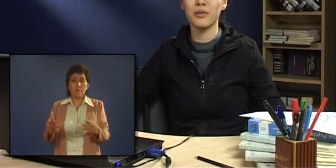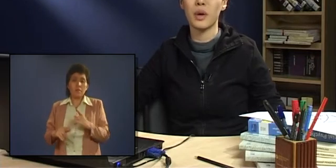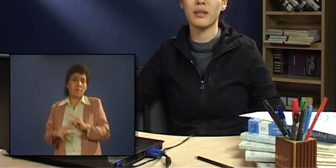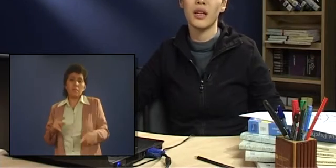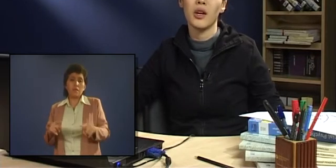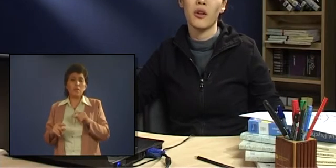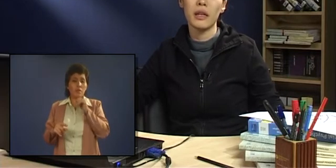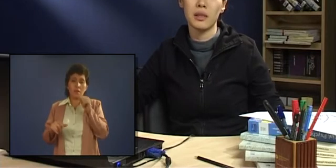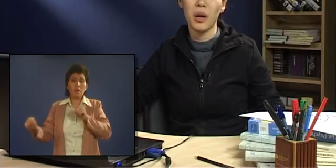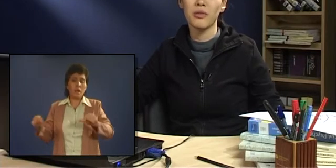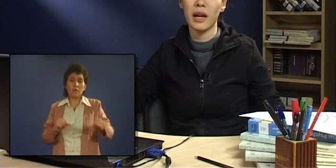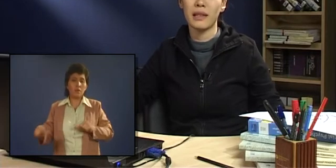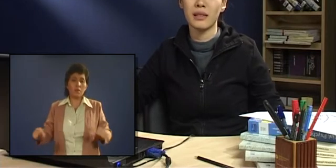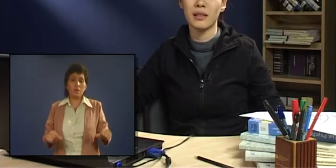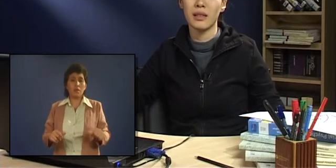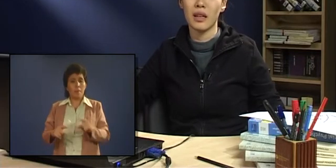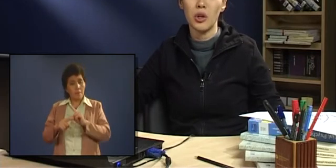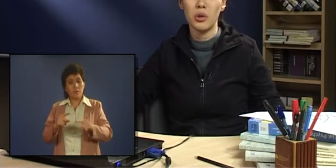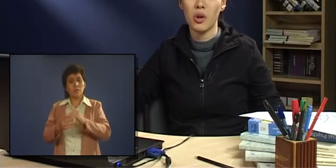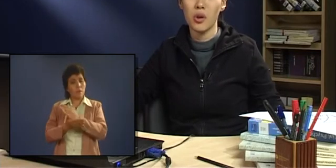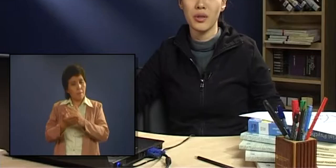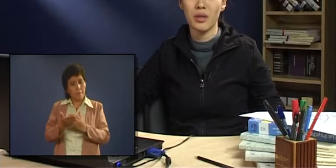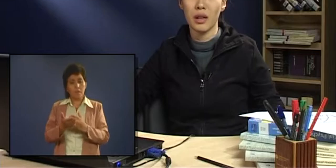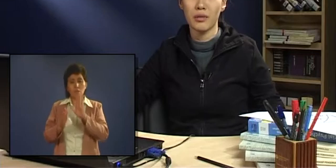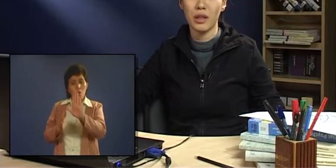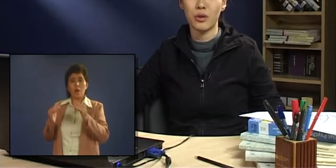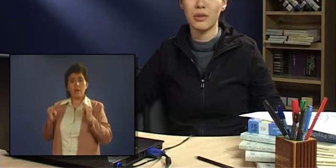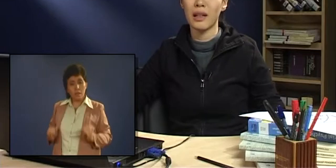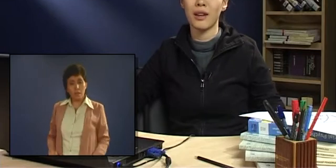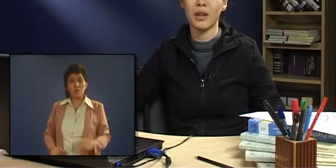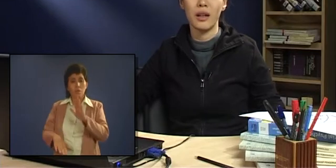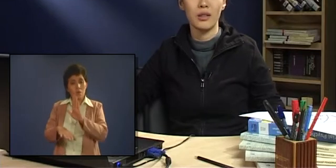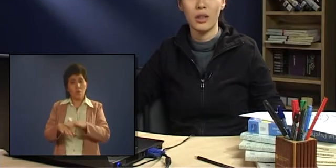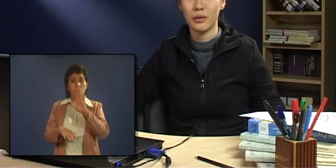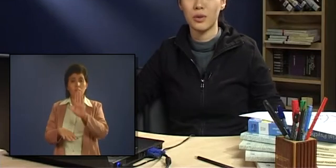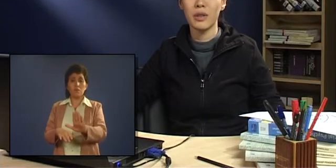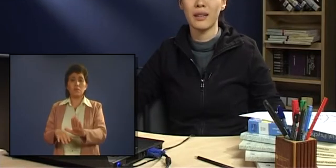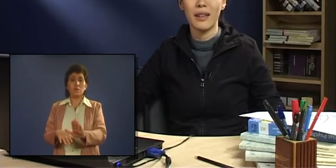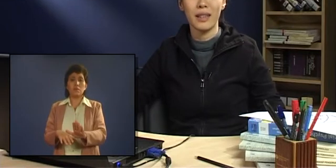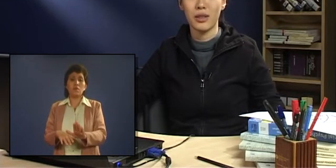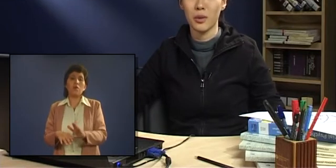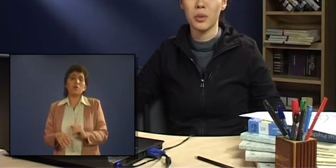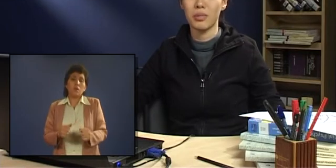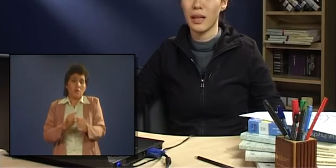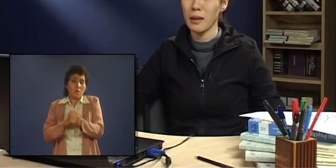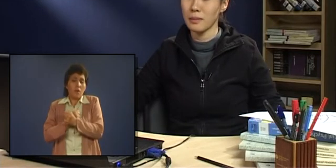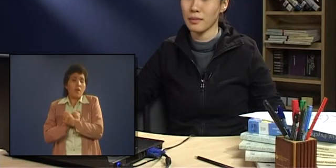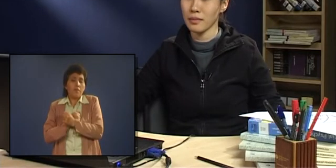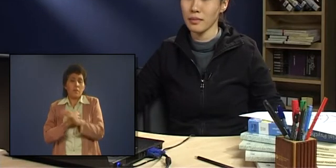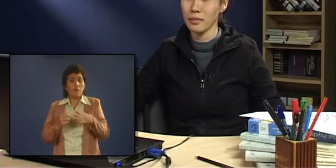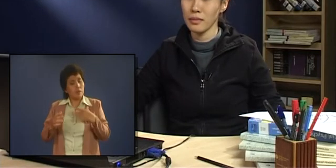the active one. Okay, it's part of your identity. You call yourself a durian lover. You love durian. That's a group,